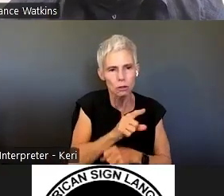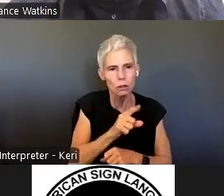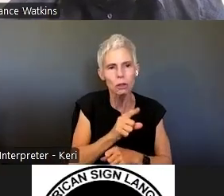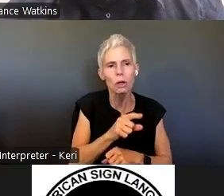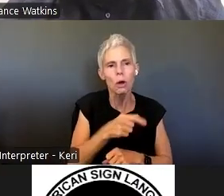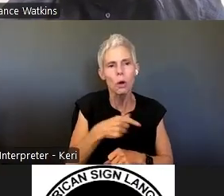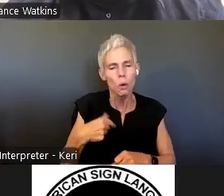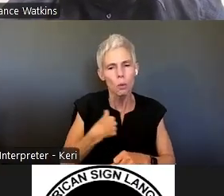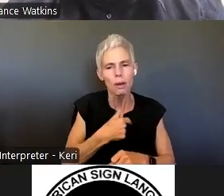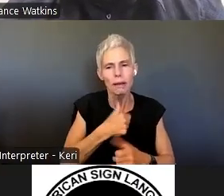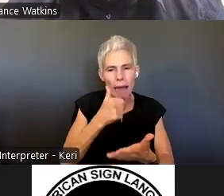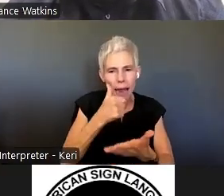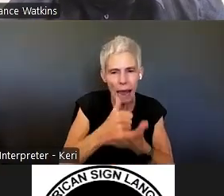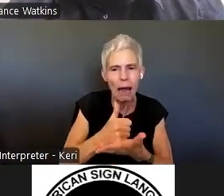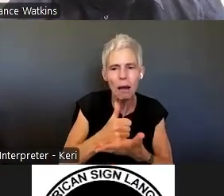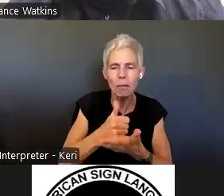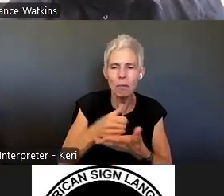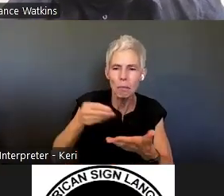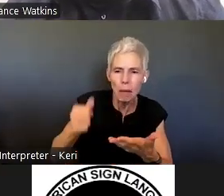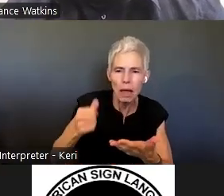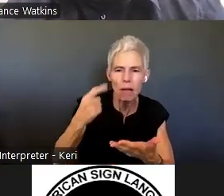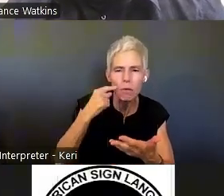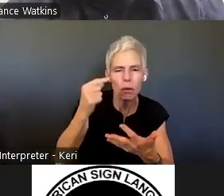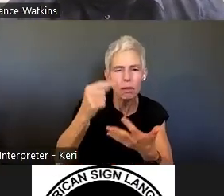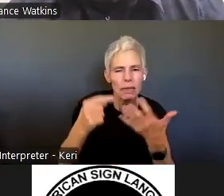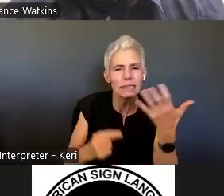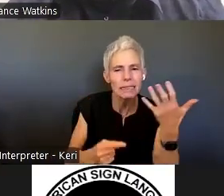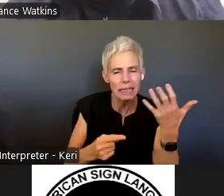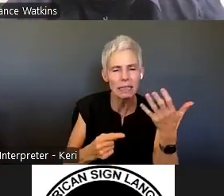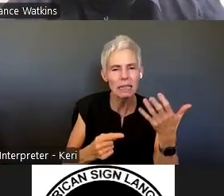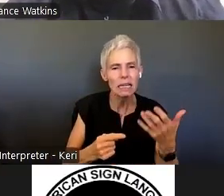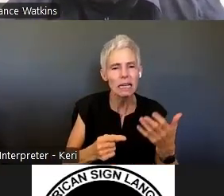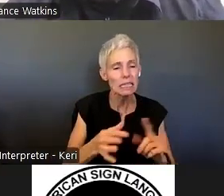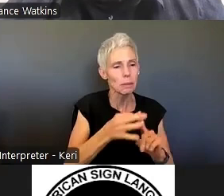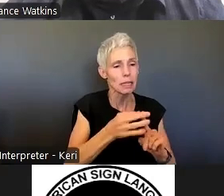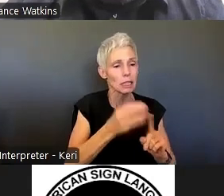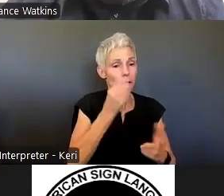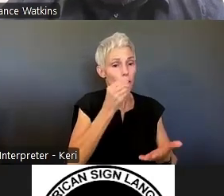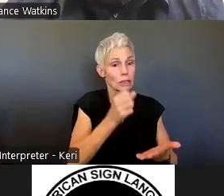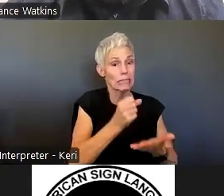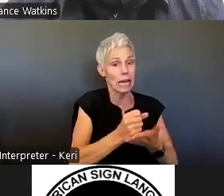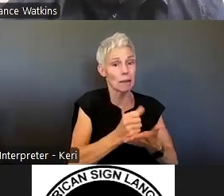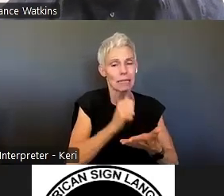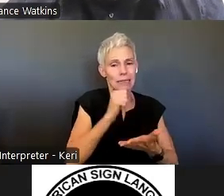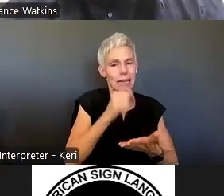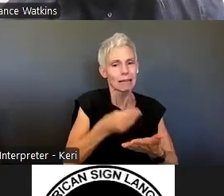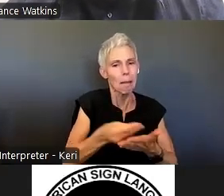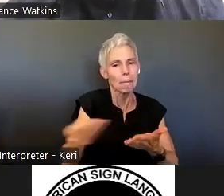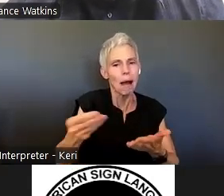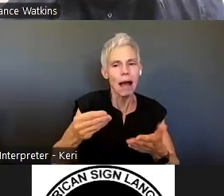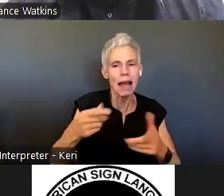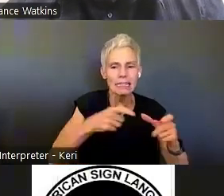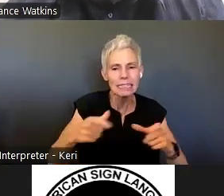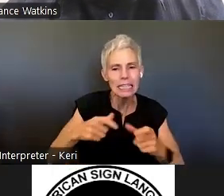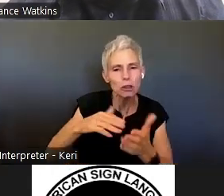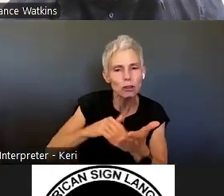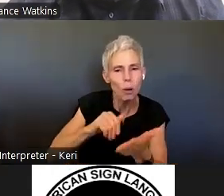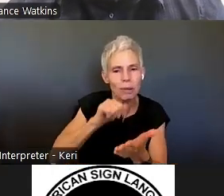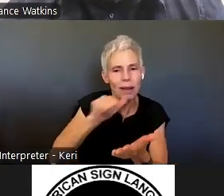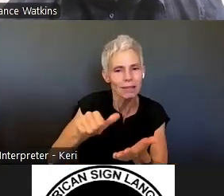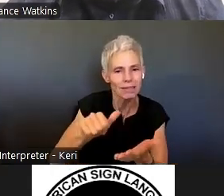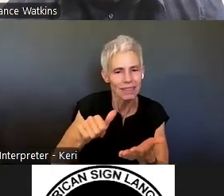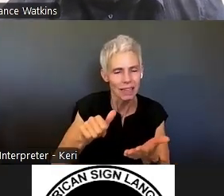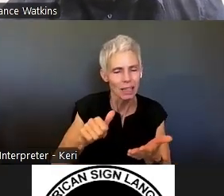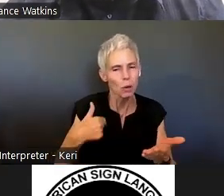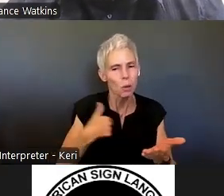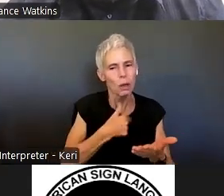types of odds and ends that especially food stamp doesn't buy dish soap. So we wanted to make sure that we could absolutely